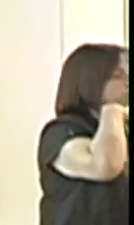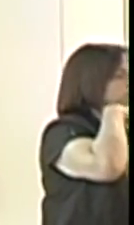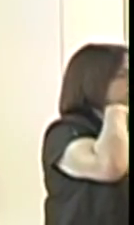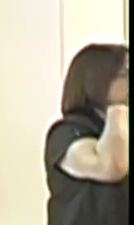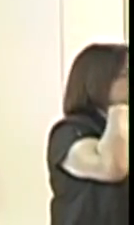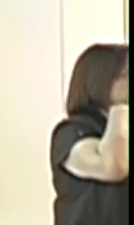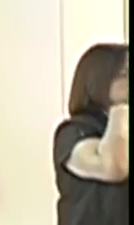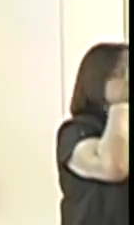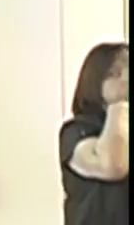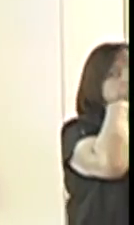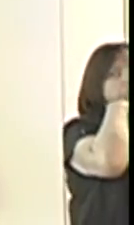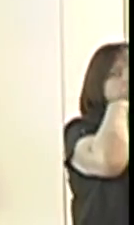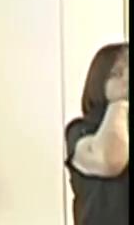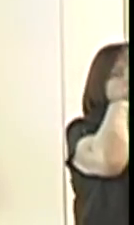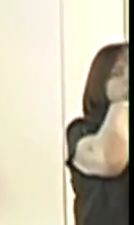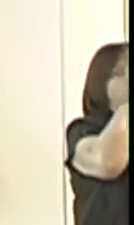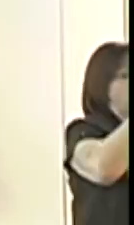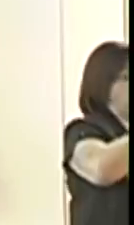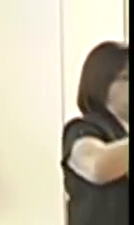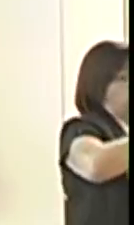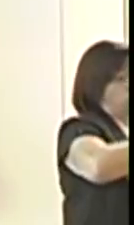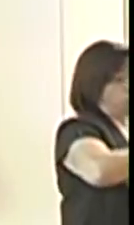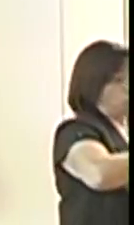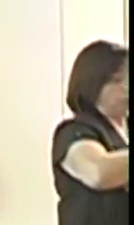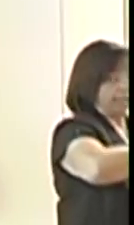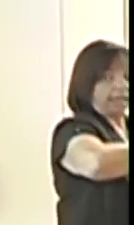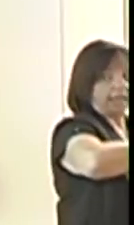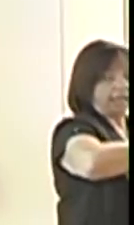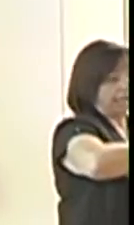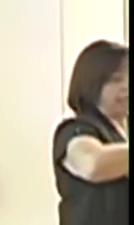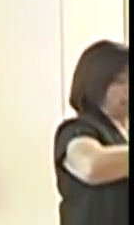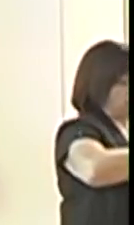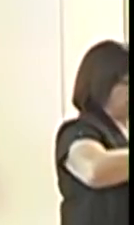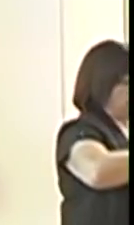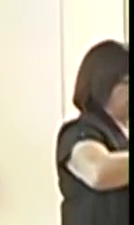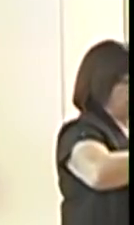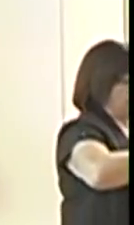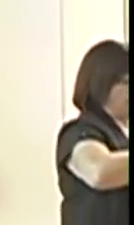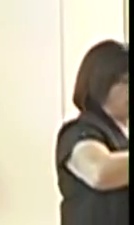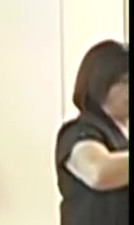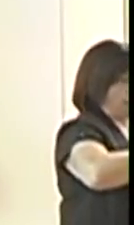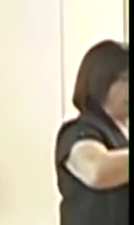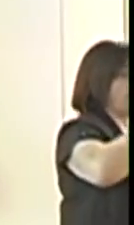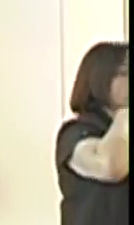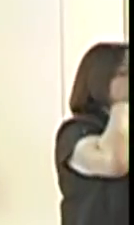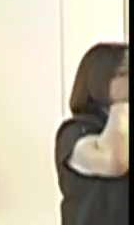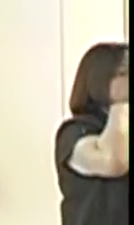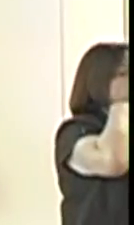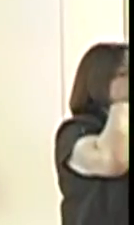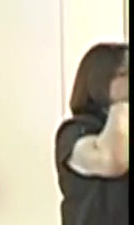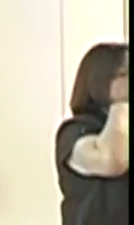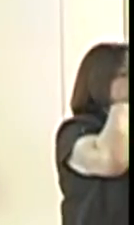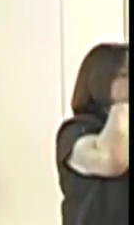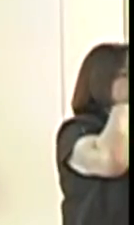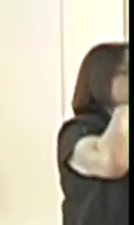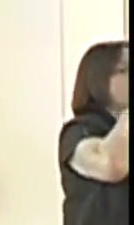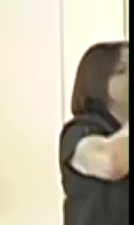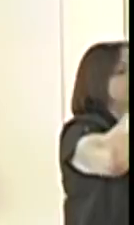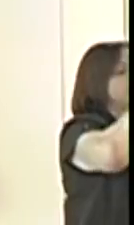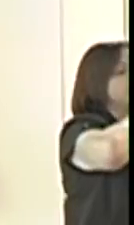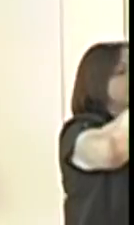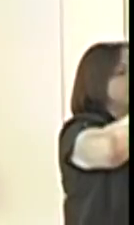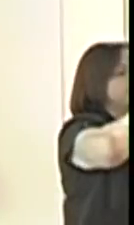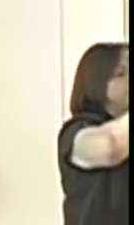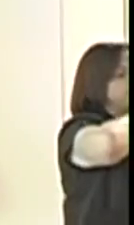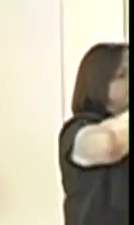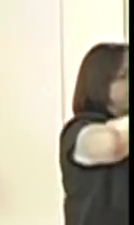So they add in, which should have motion here at the first knuckle, and what the kid does is an opening and closing